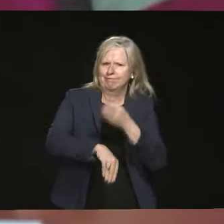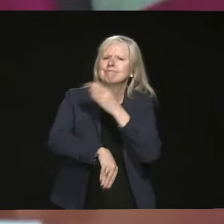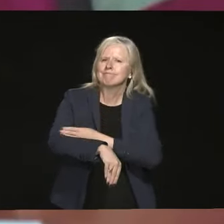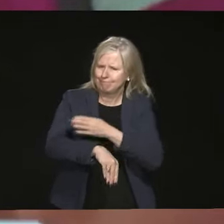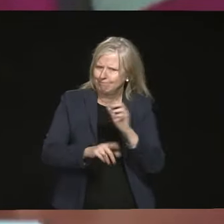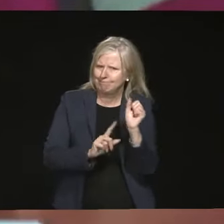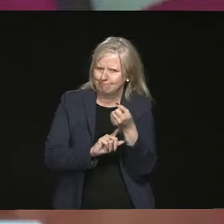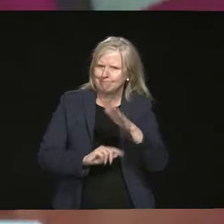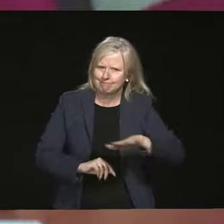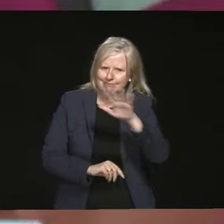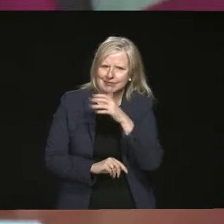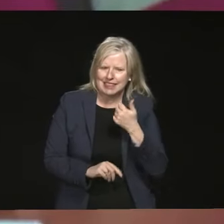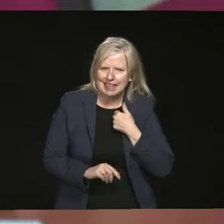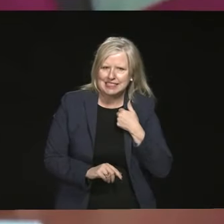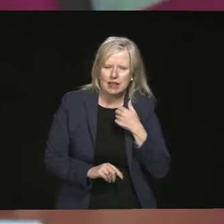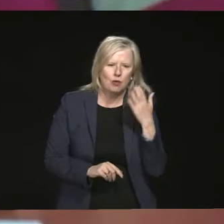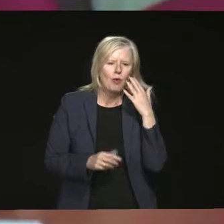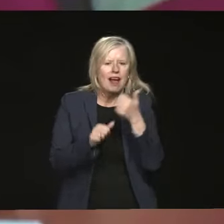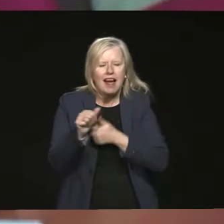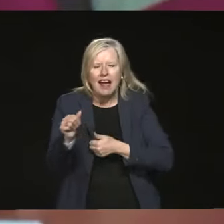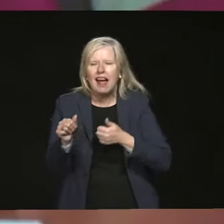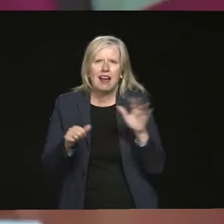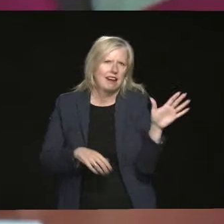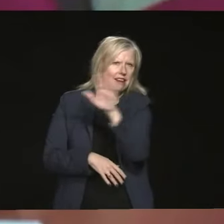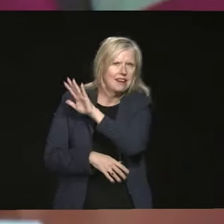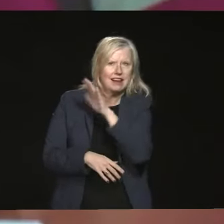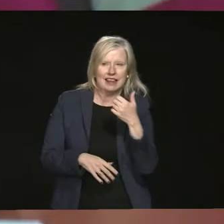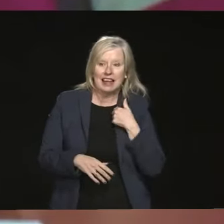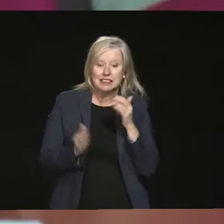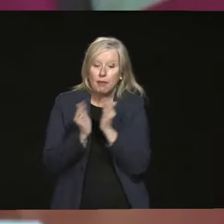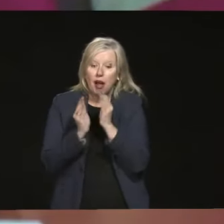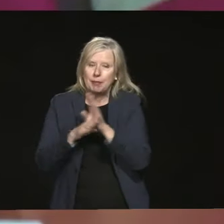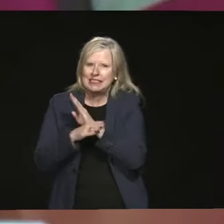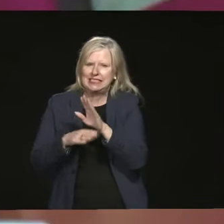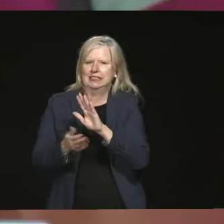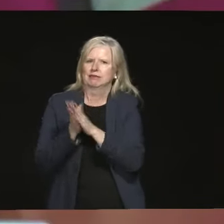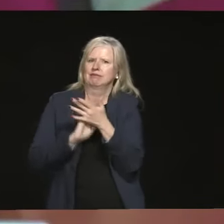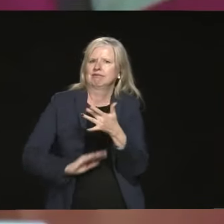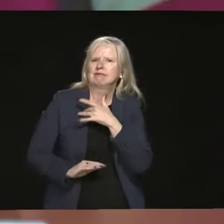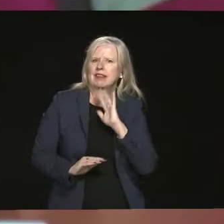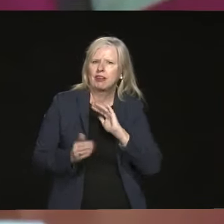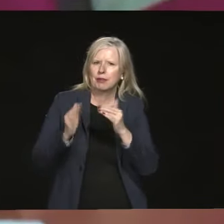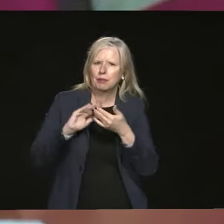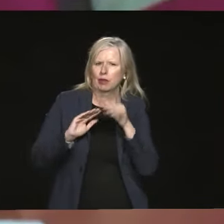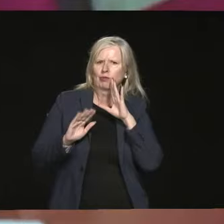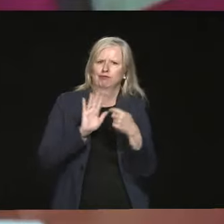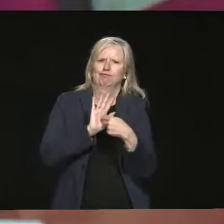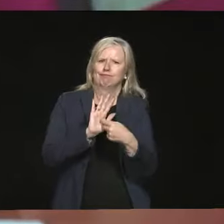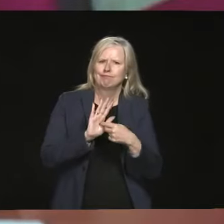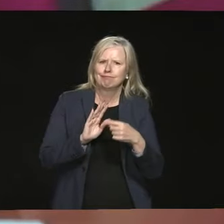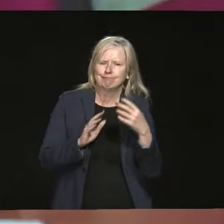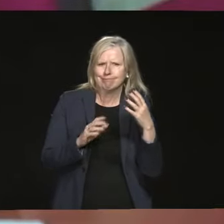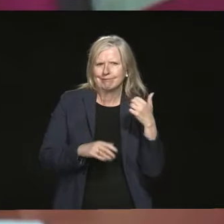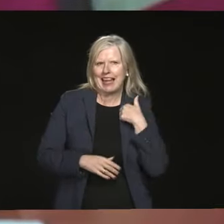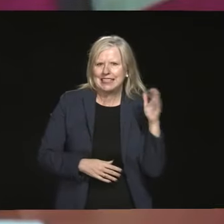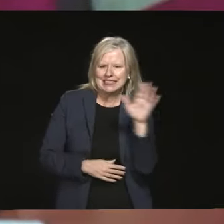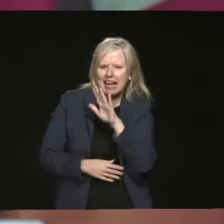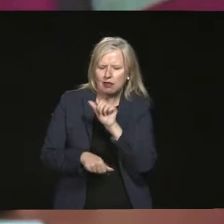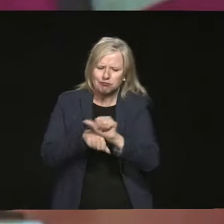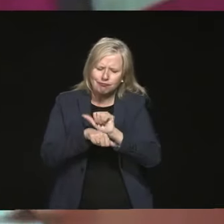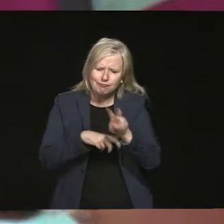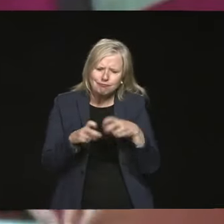small businesses are the heart of our communities. They represent the best of our country, that you can work hard and bring a good idea to